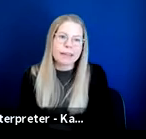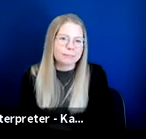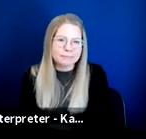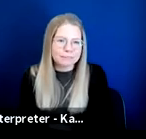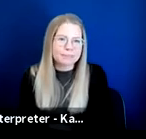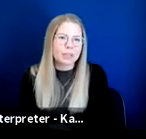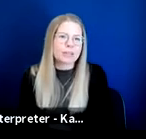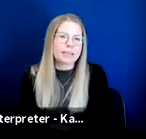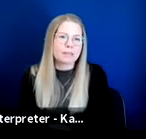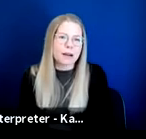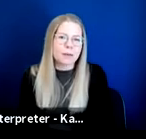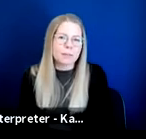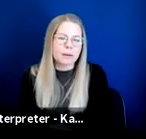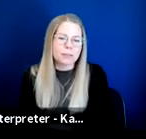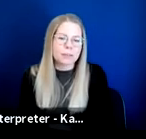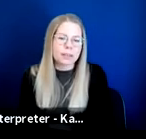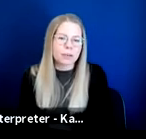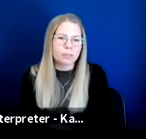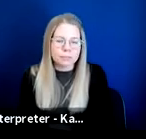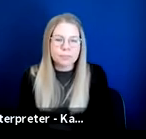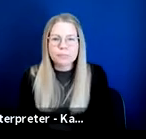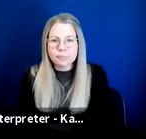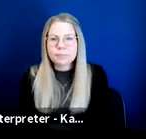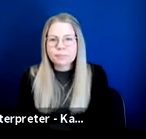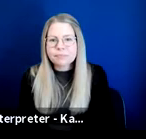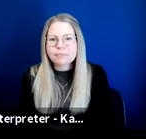back online. It's hard to say for now, but I'll be sure to let you know.